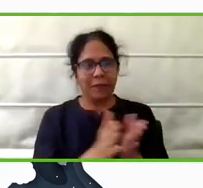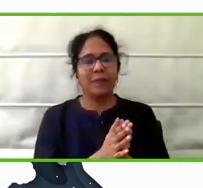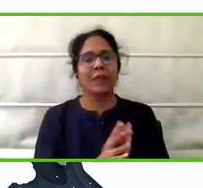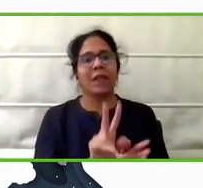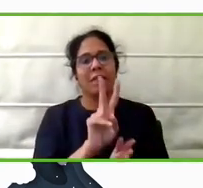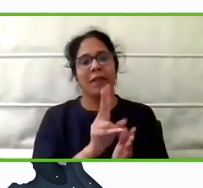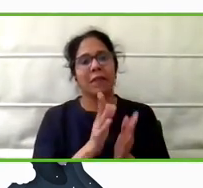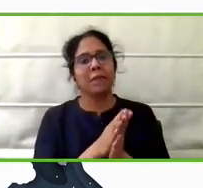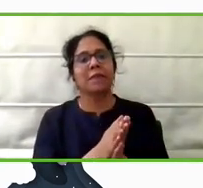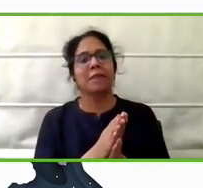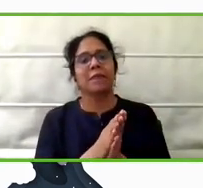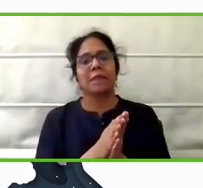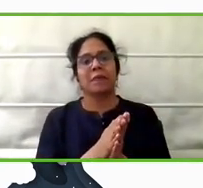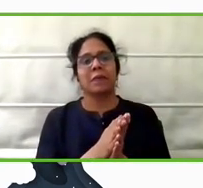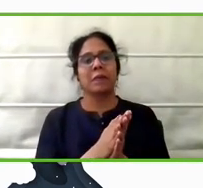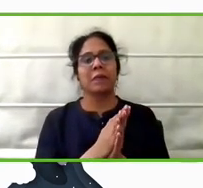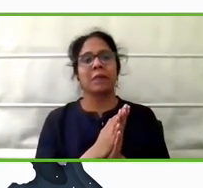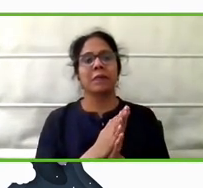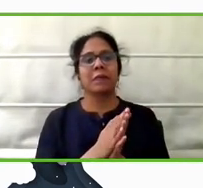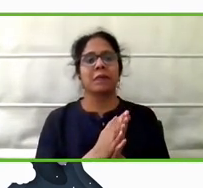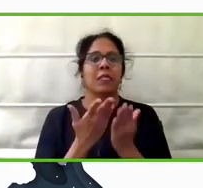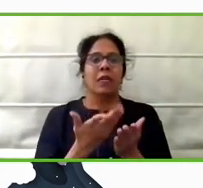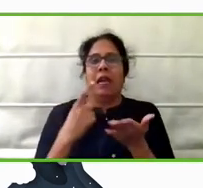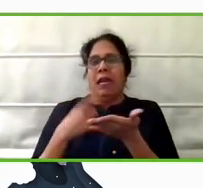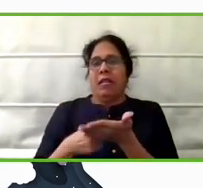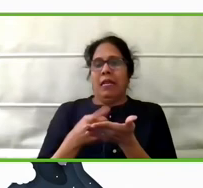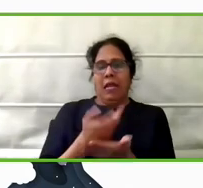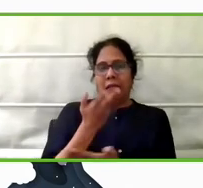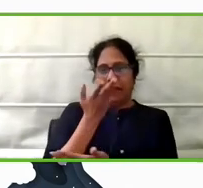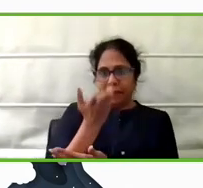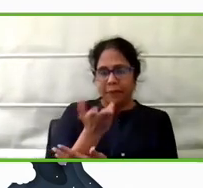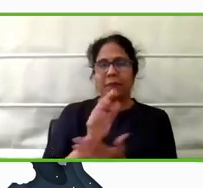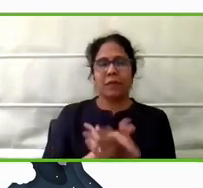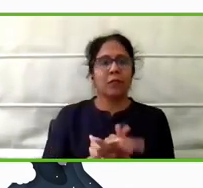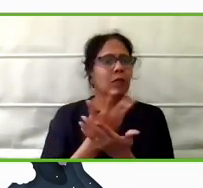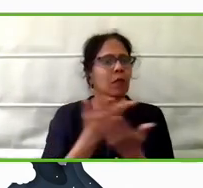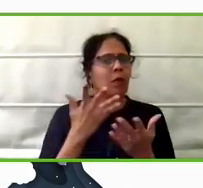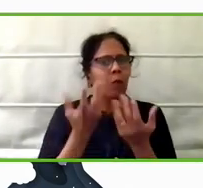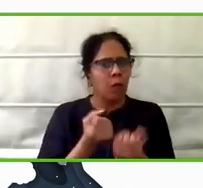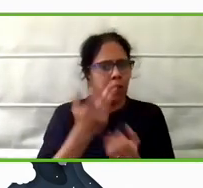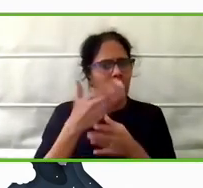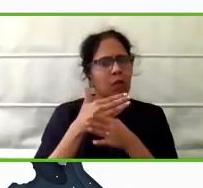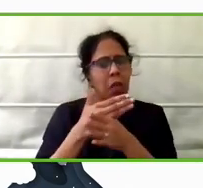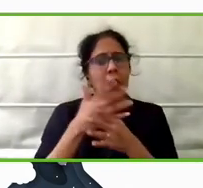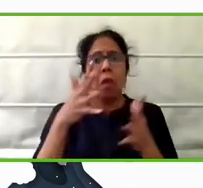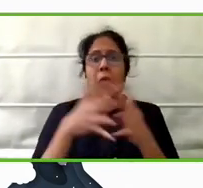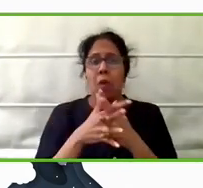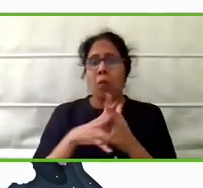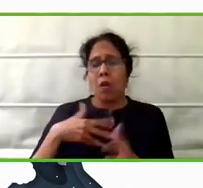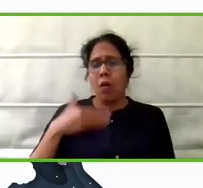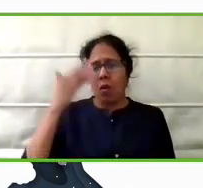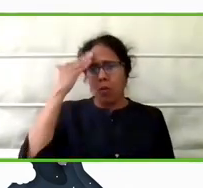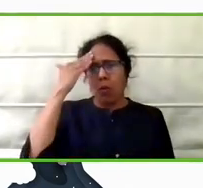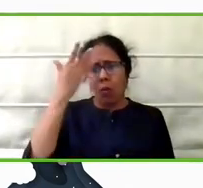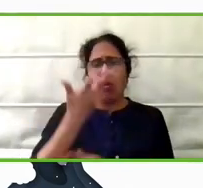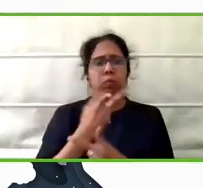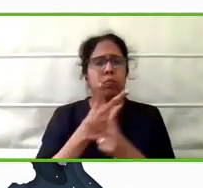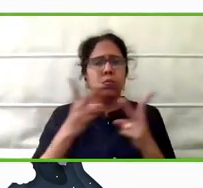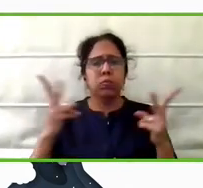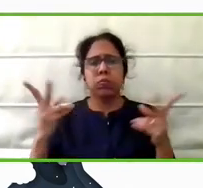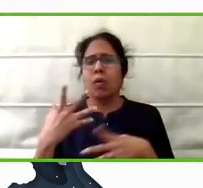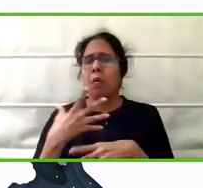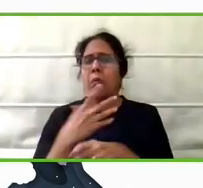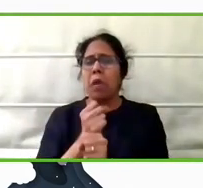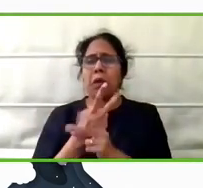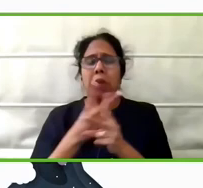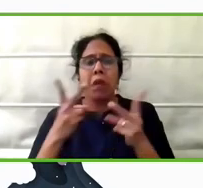huge difference. Rashad, do you want to share something about, I know Wipro has contributed to so many different